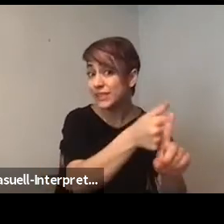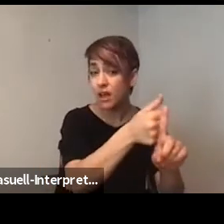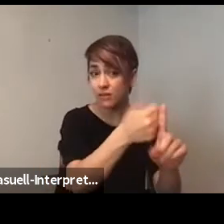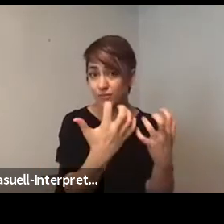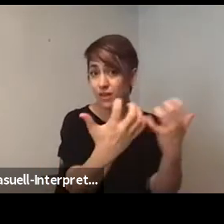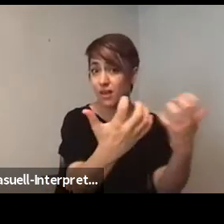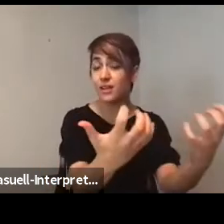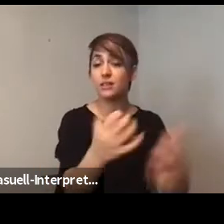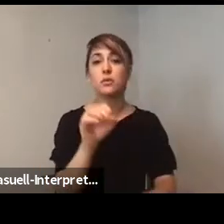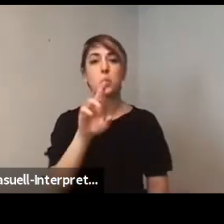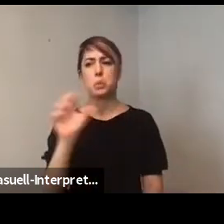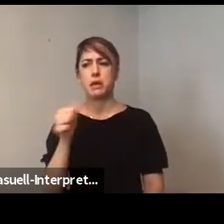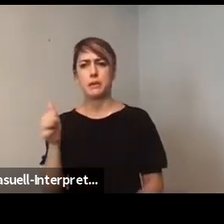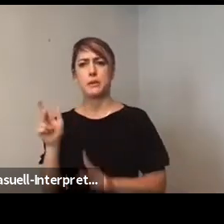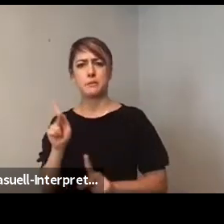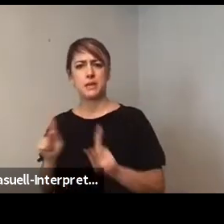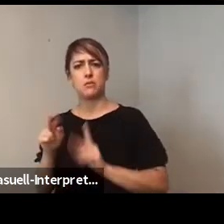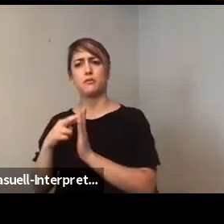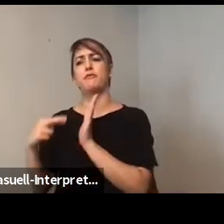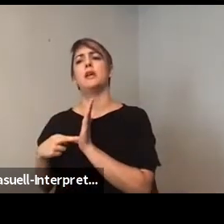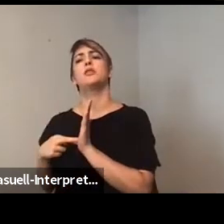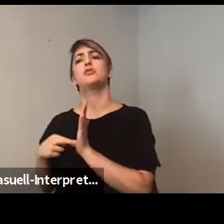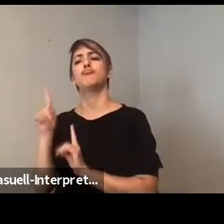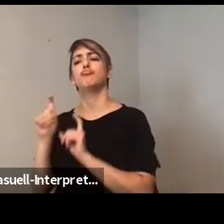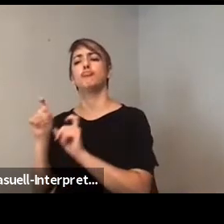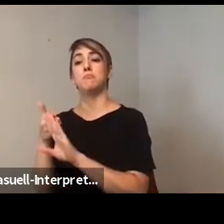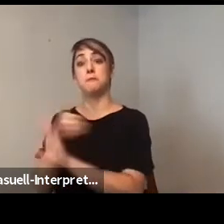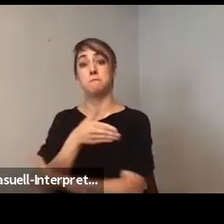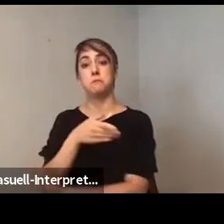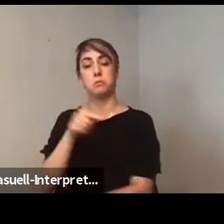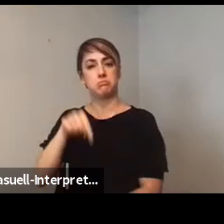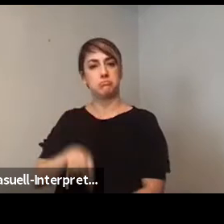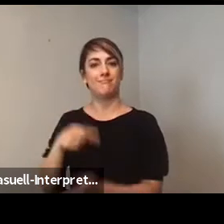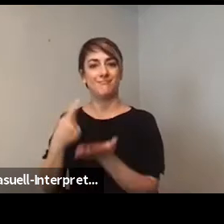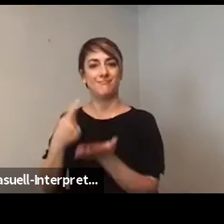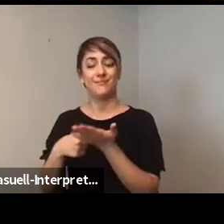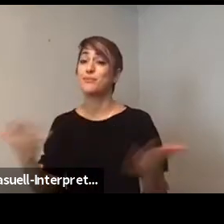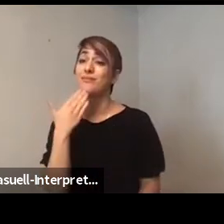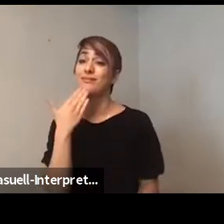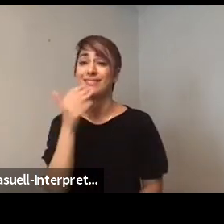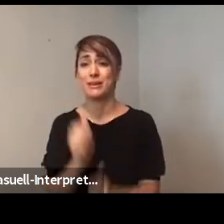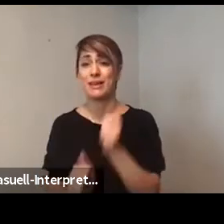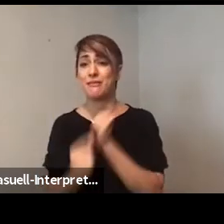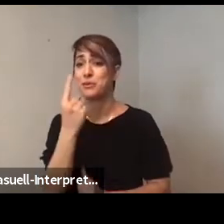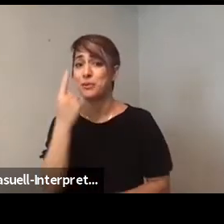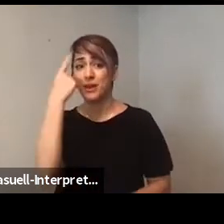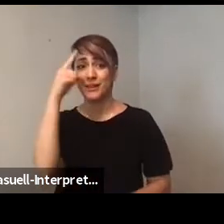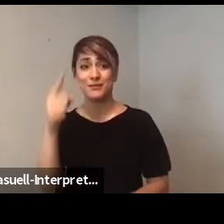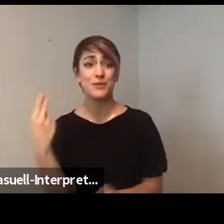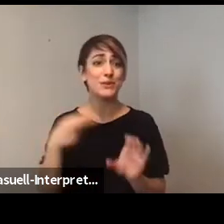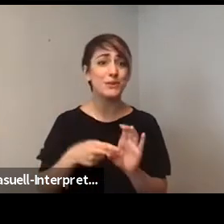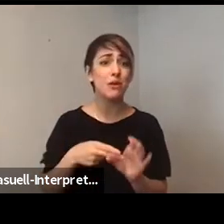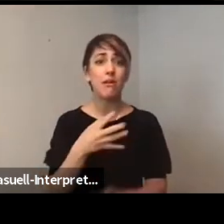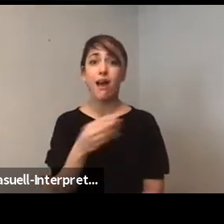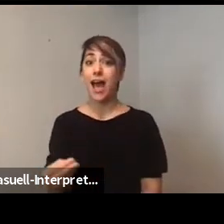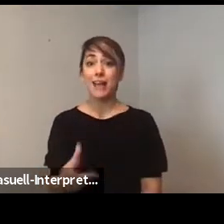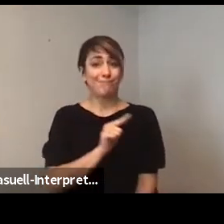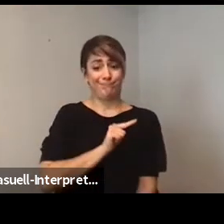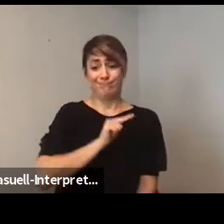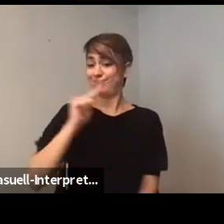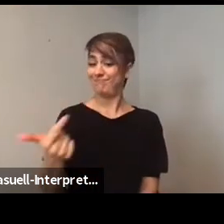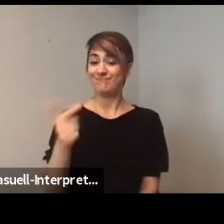So thank you everyone for being here and for taking part. And please take it away, Abavit,